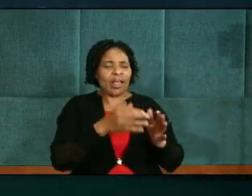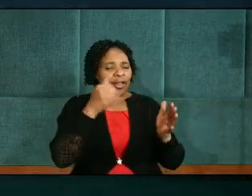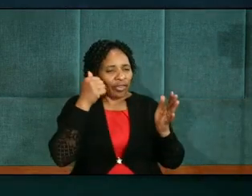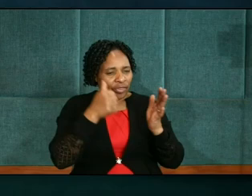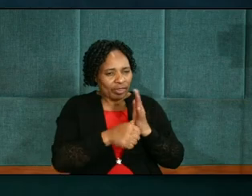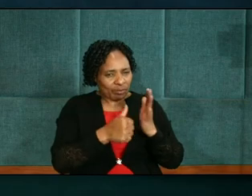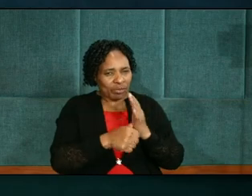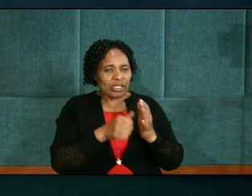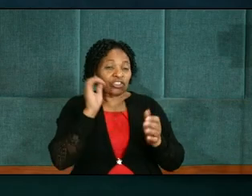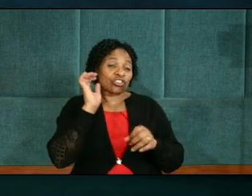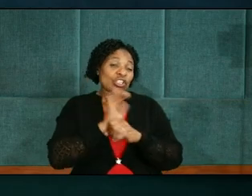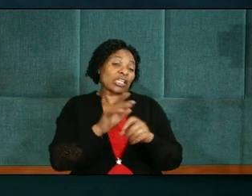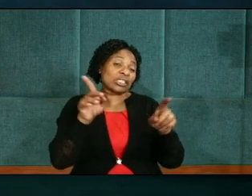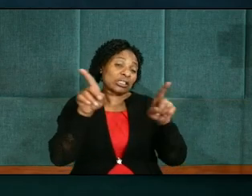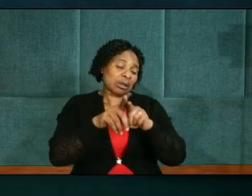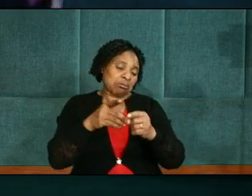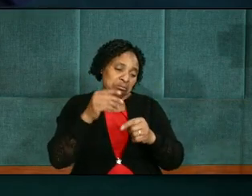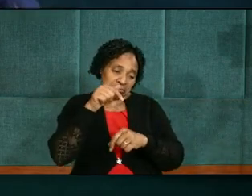church.